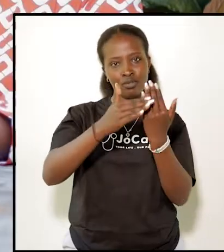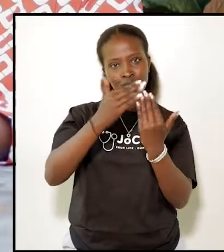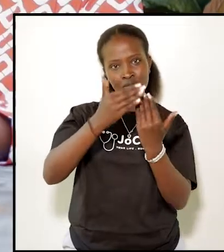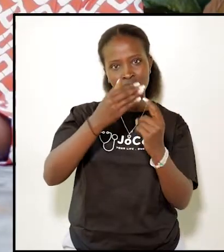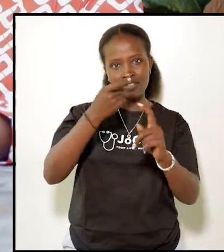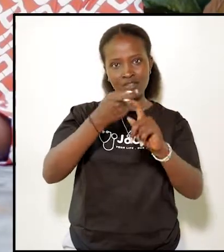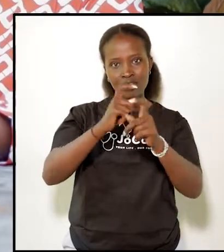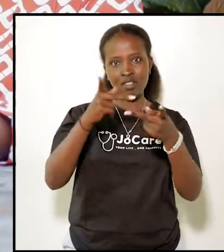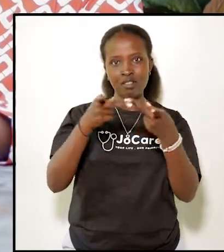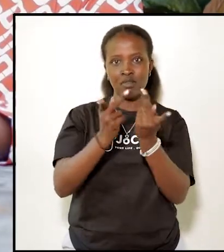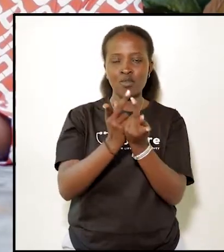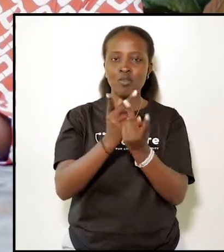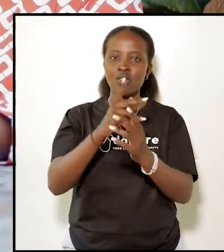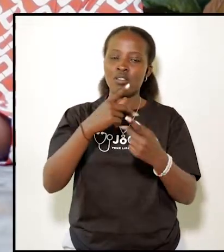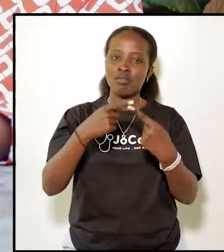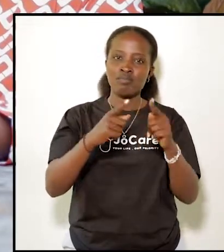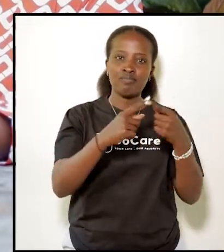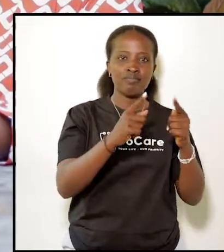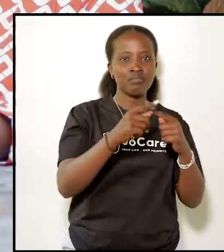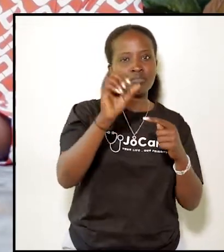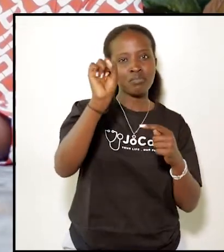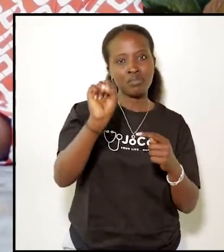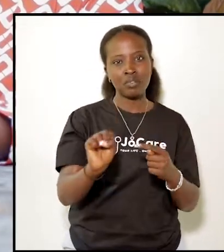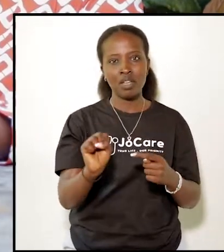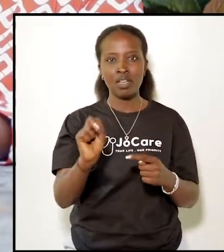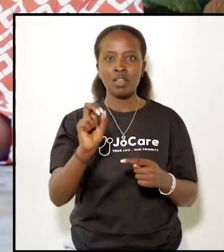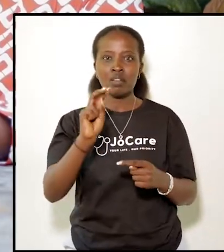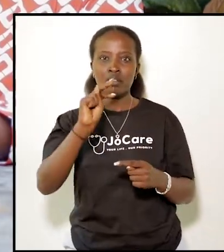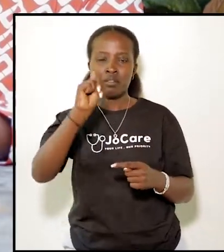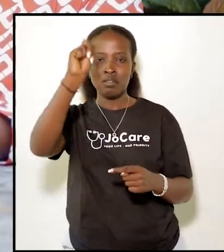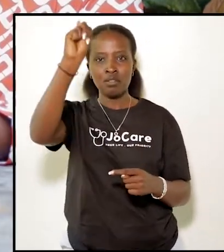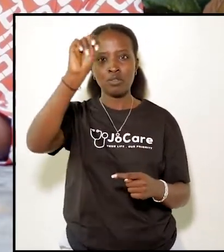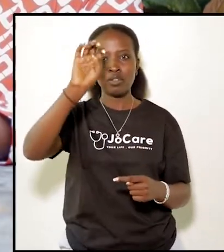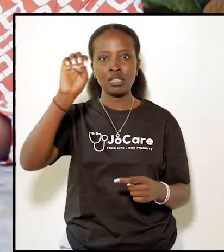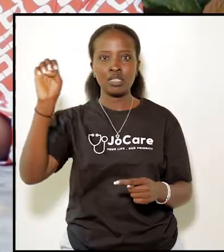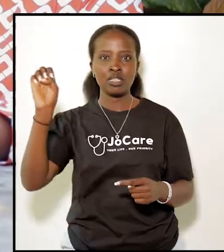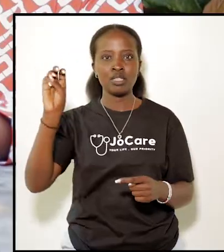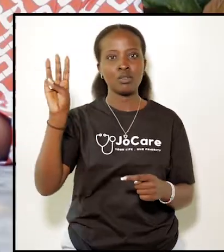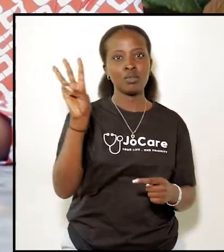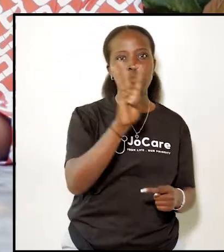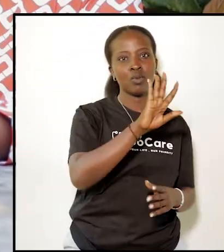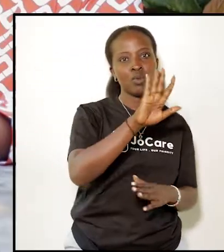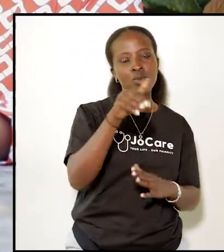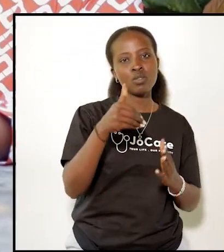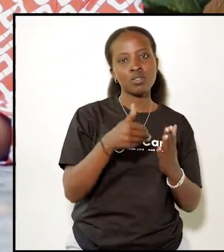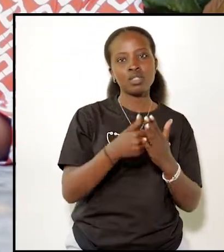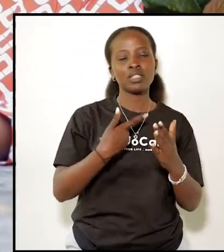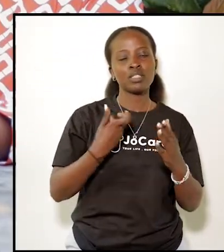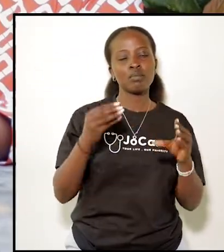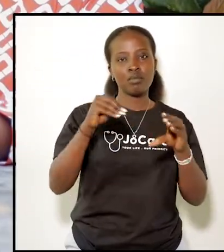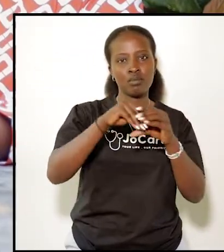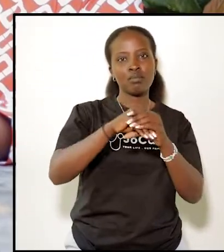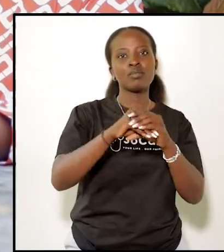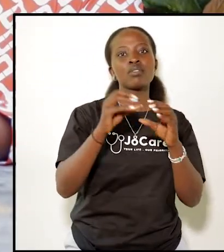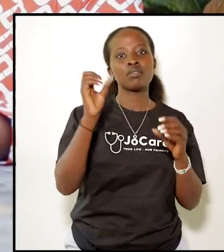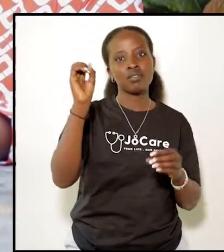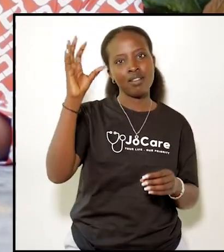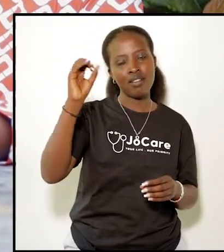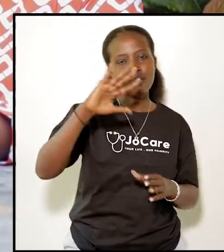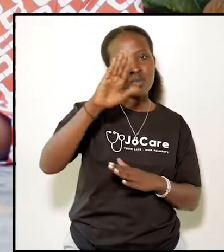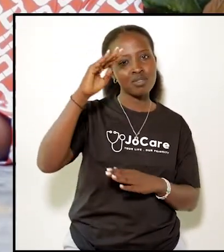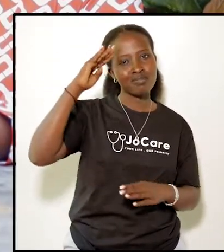JoCare from each corner of the country, south, north, east, west, even in